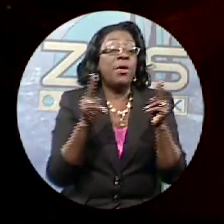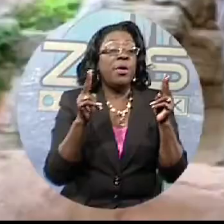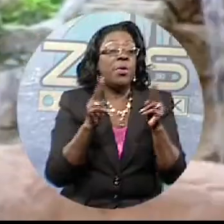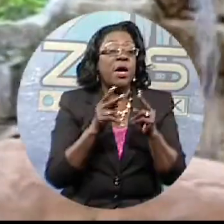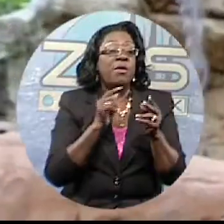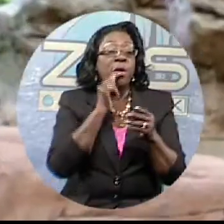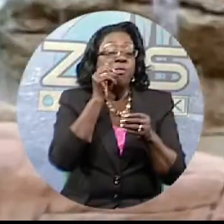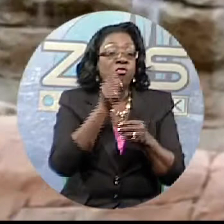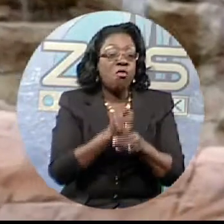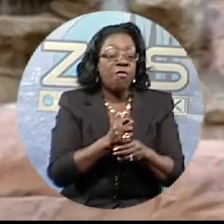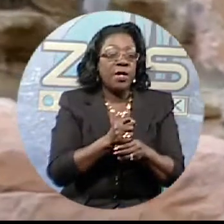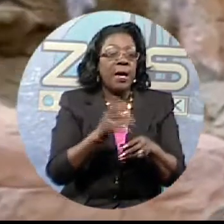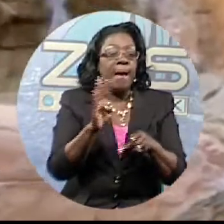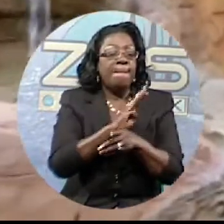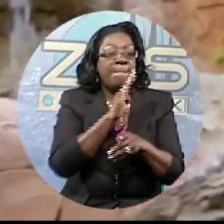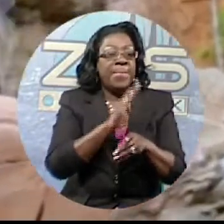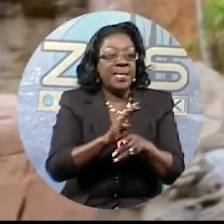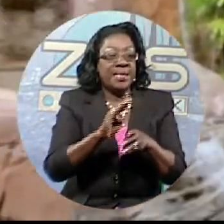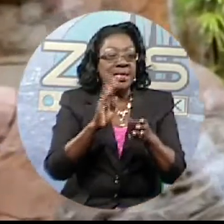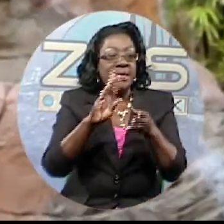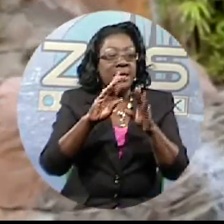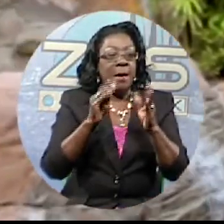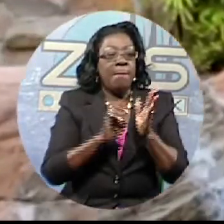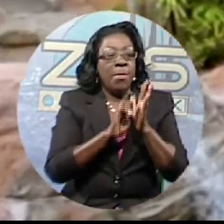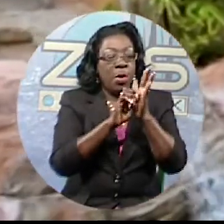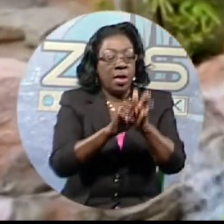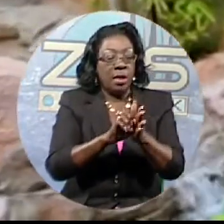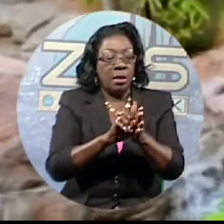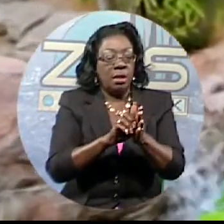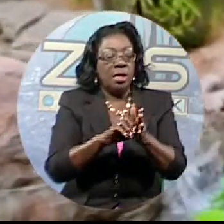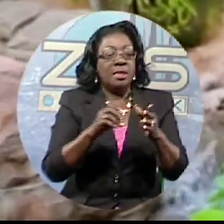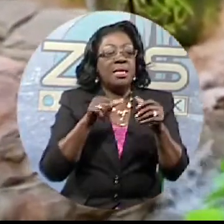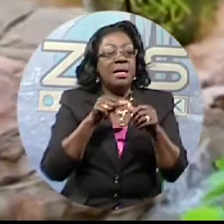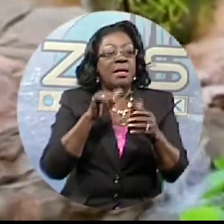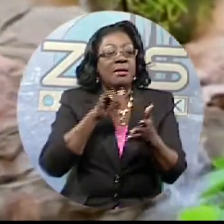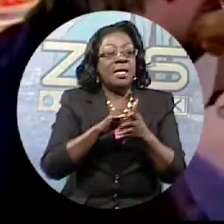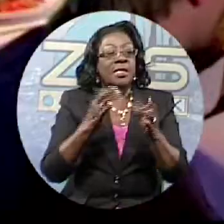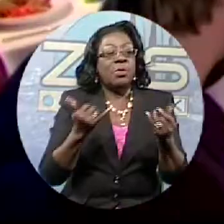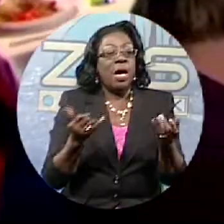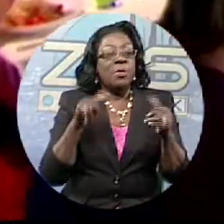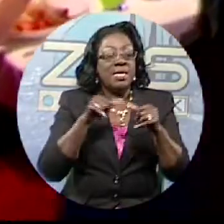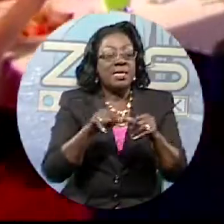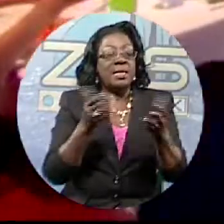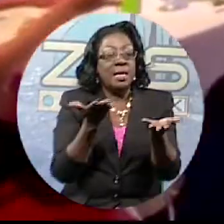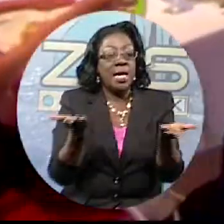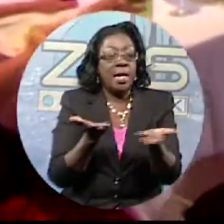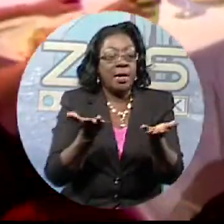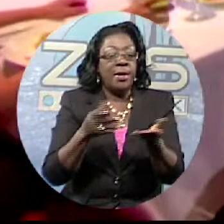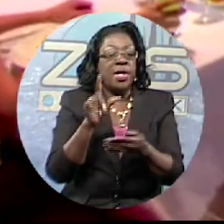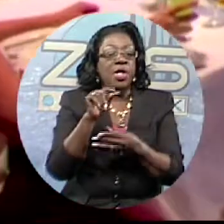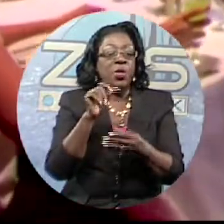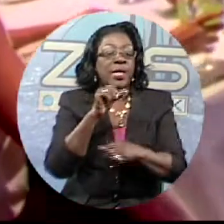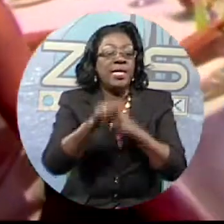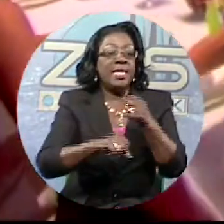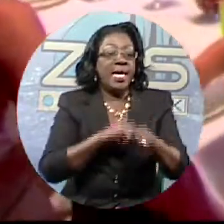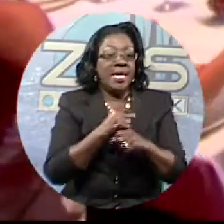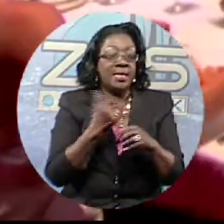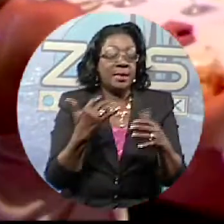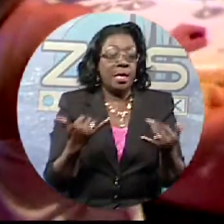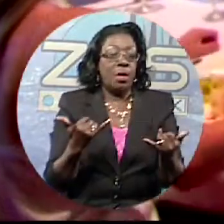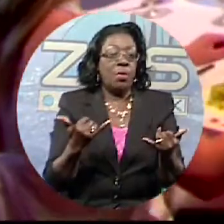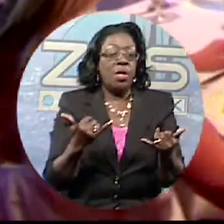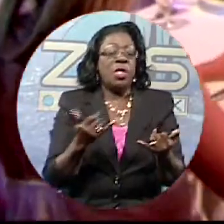proven business model and track record. That's why we're still here 20 years later. So I don't